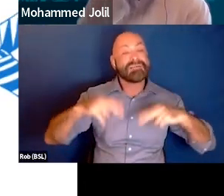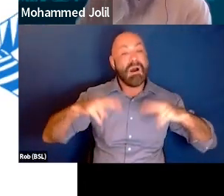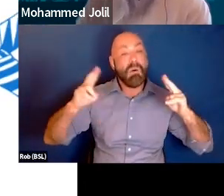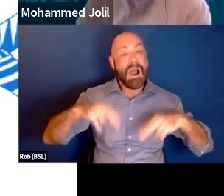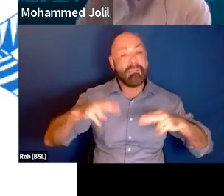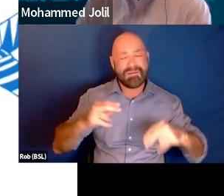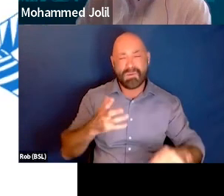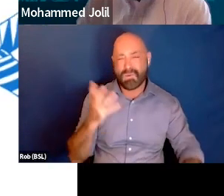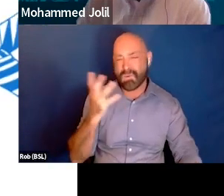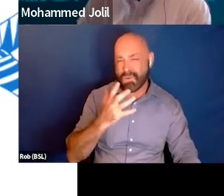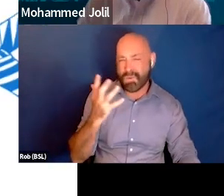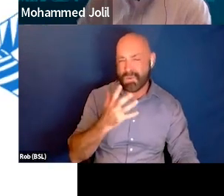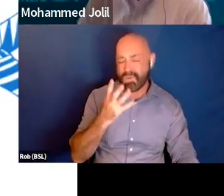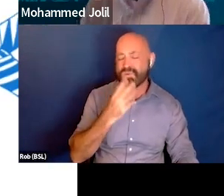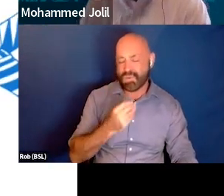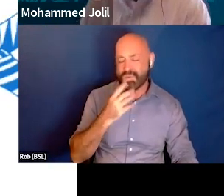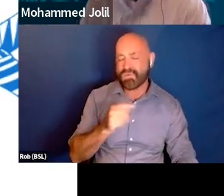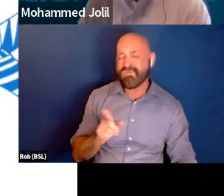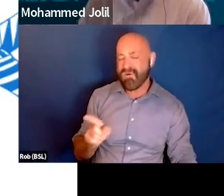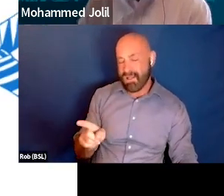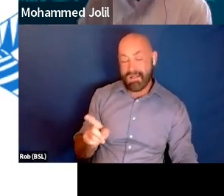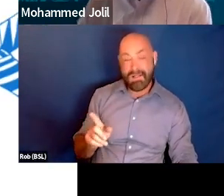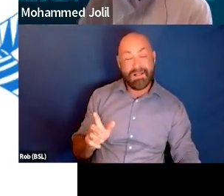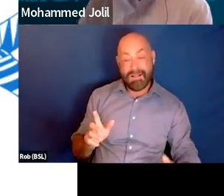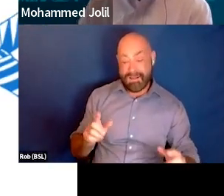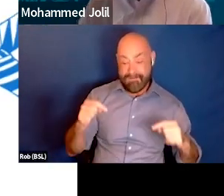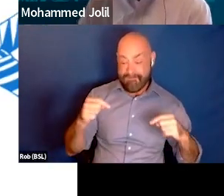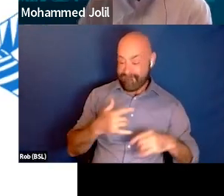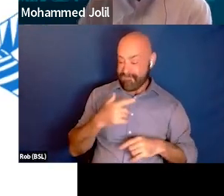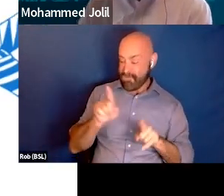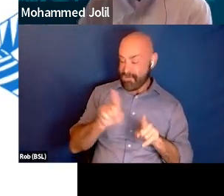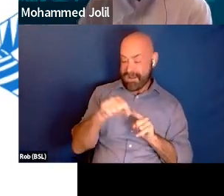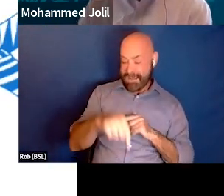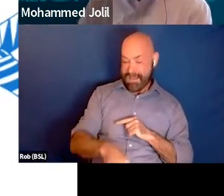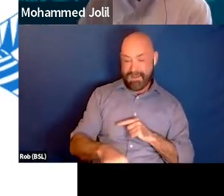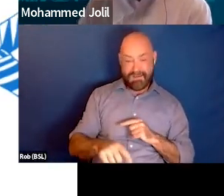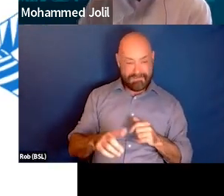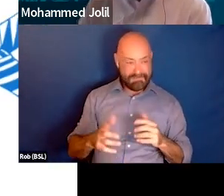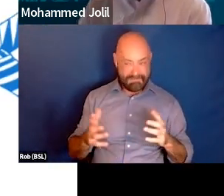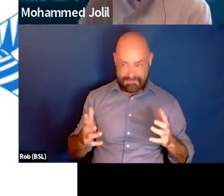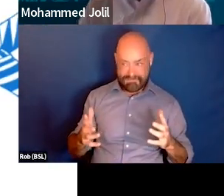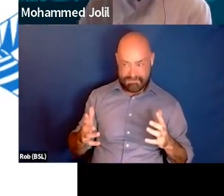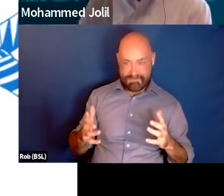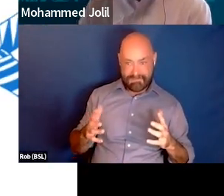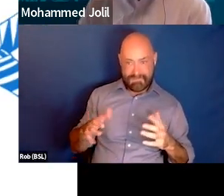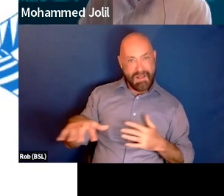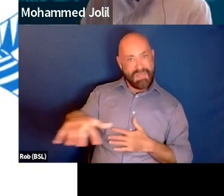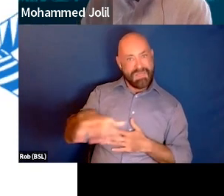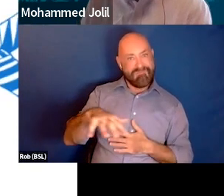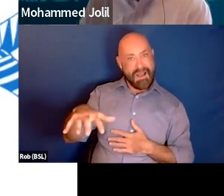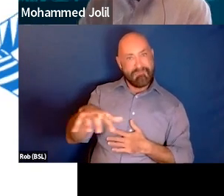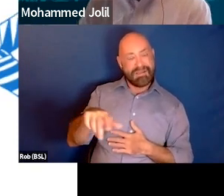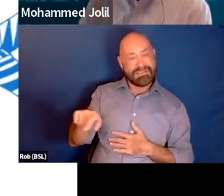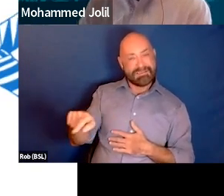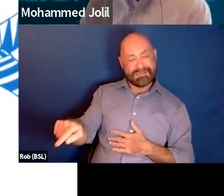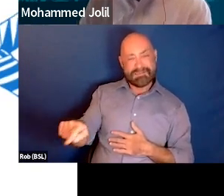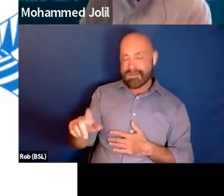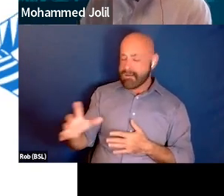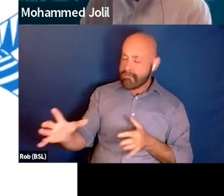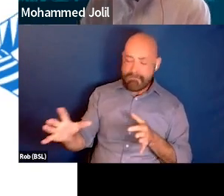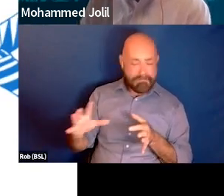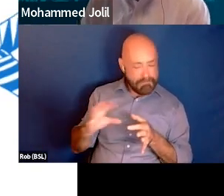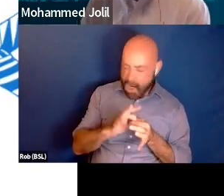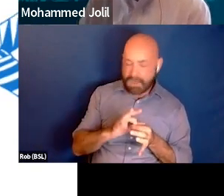useful, and it feels for the first time here, certainly, that the families are our partners